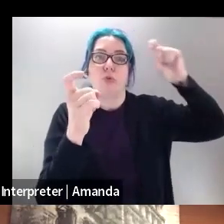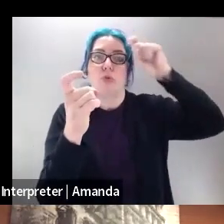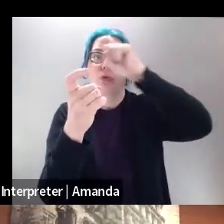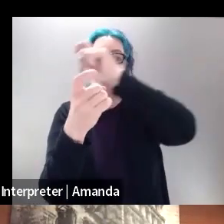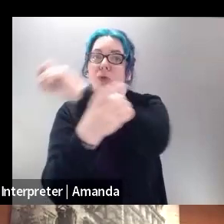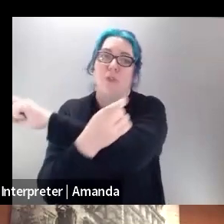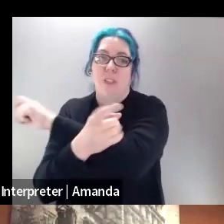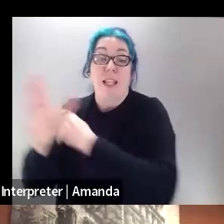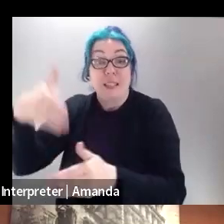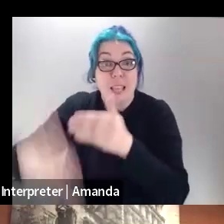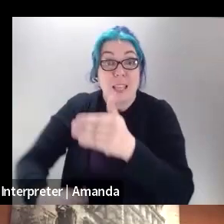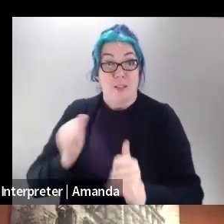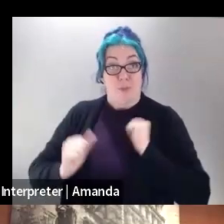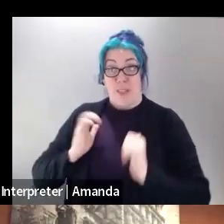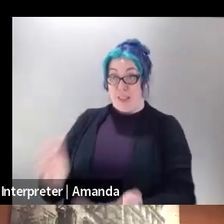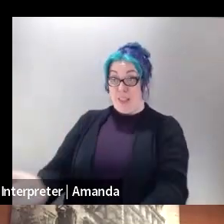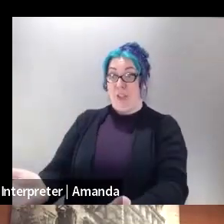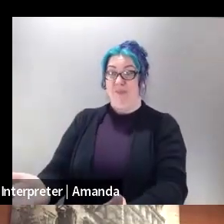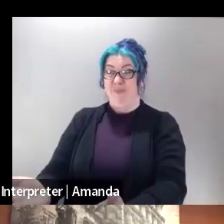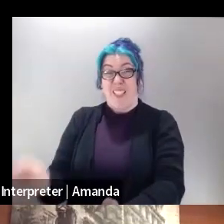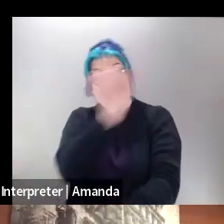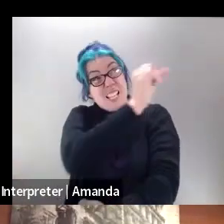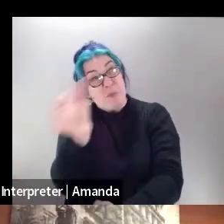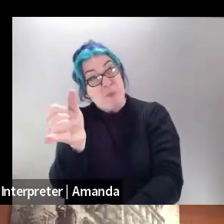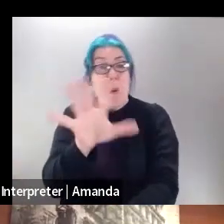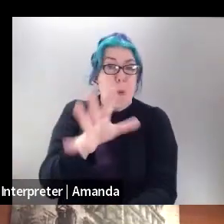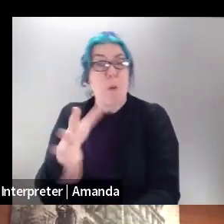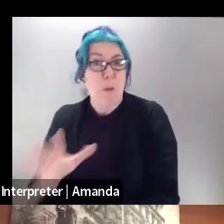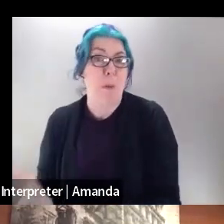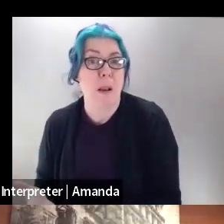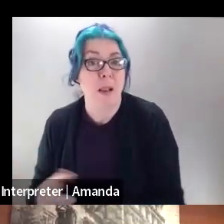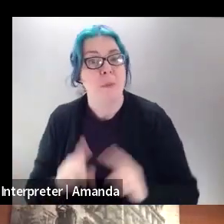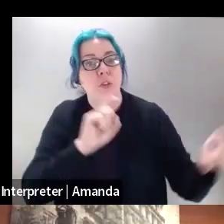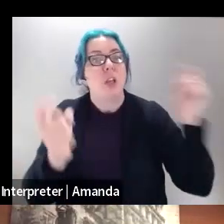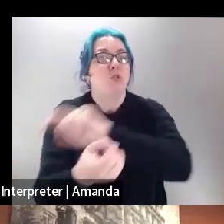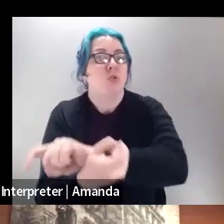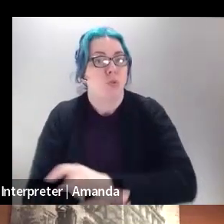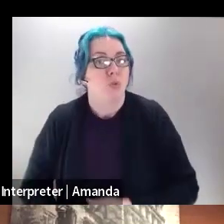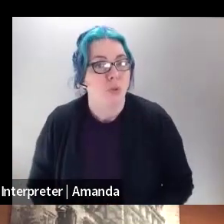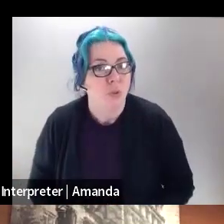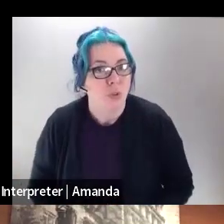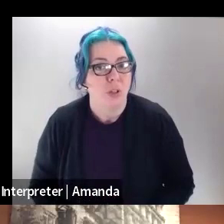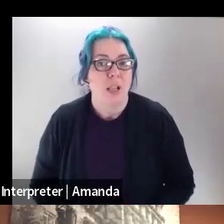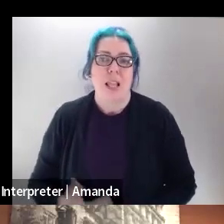of facilitated conversation on how we work together feels so significant to